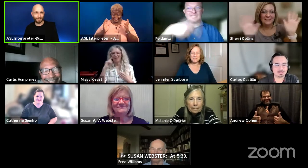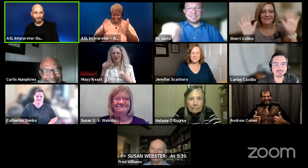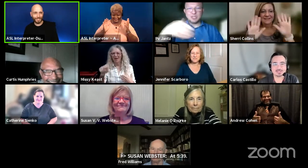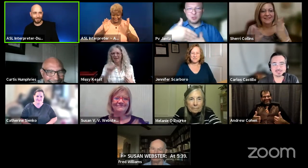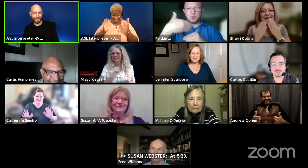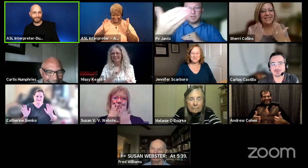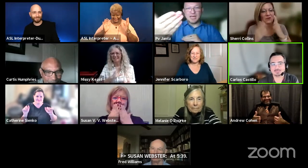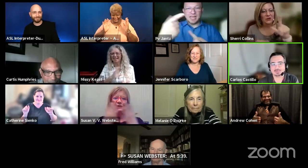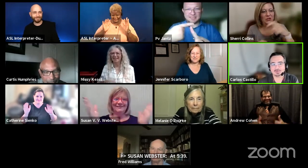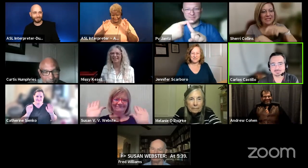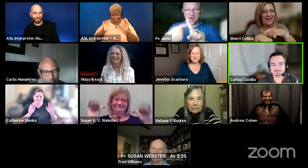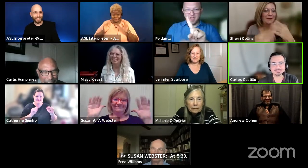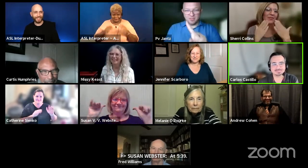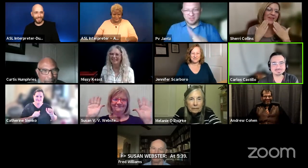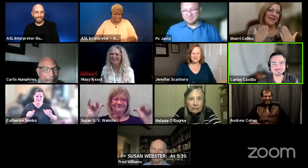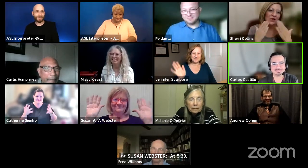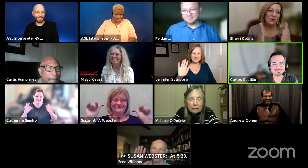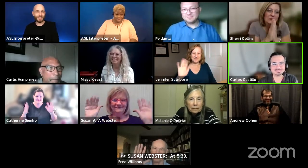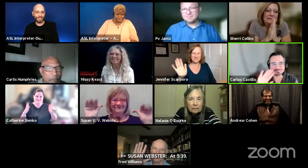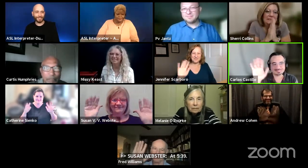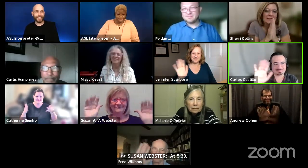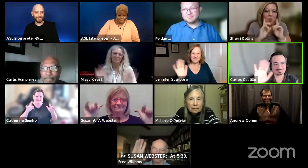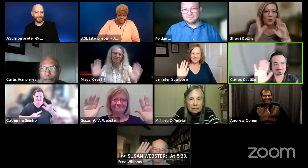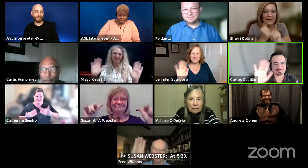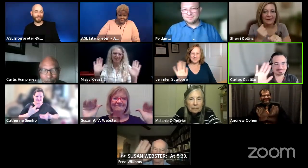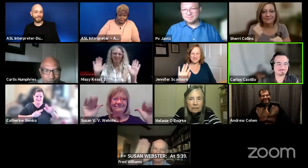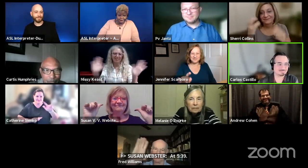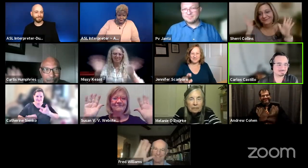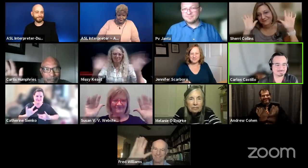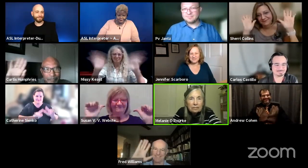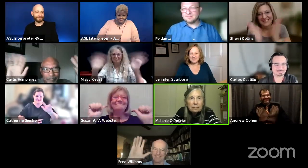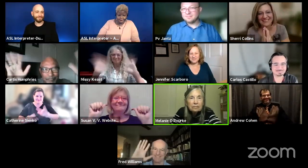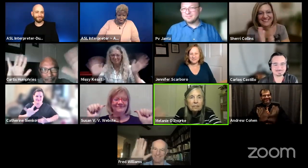everyone. wonderful evening. Thank you, everyone. thank you. See you next month.